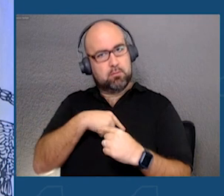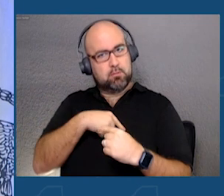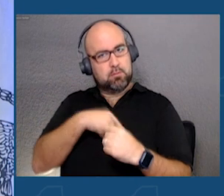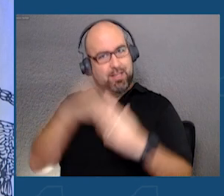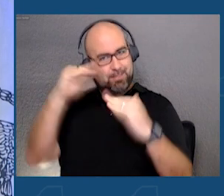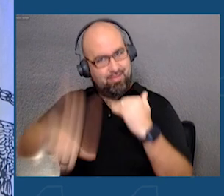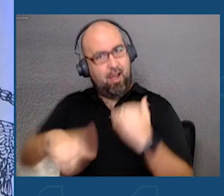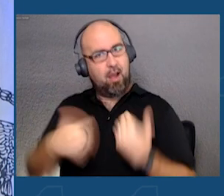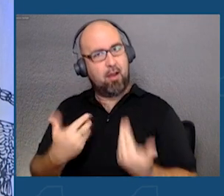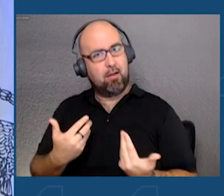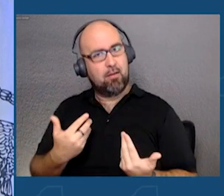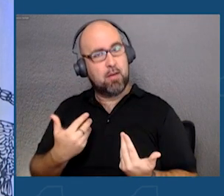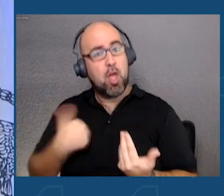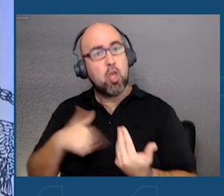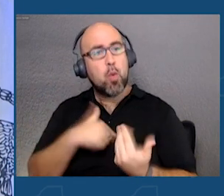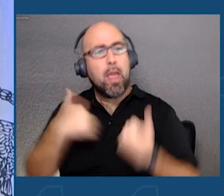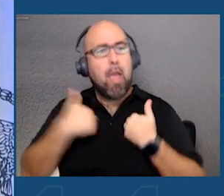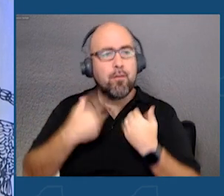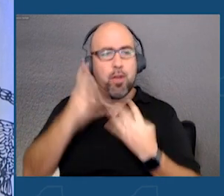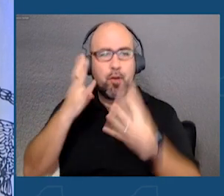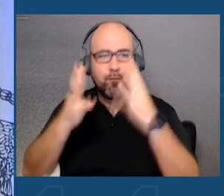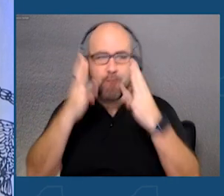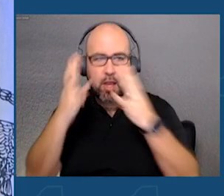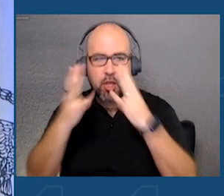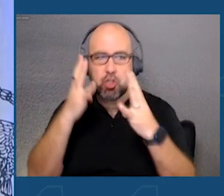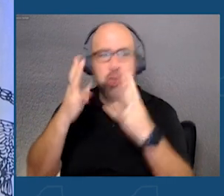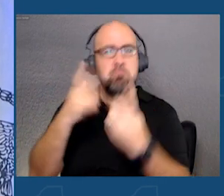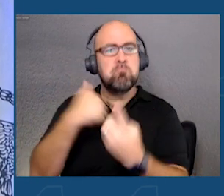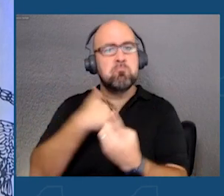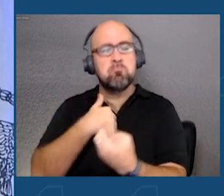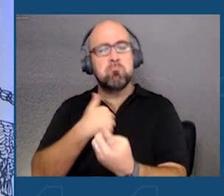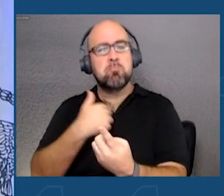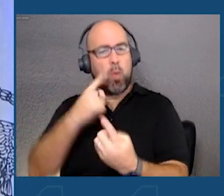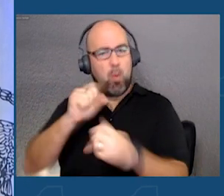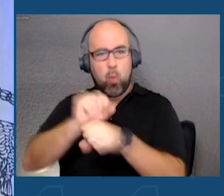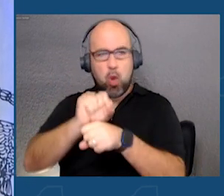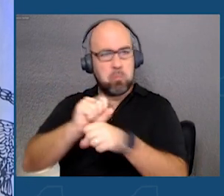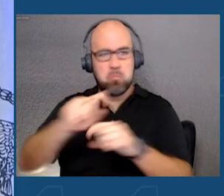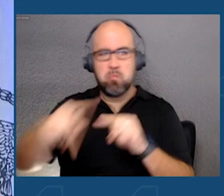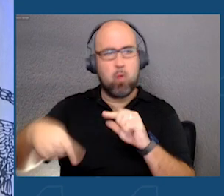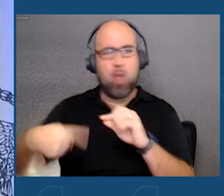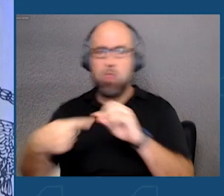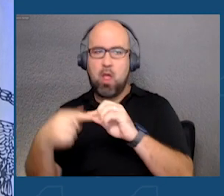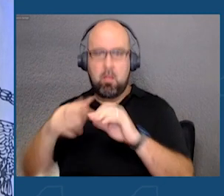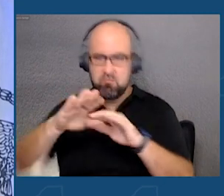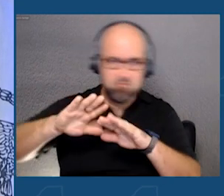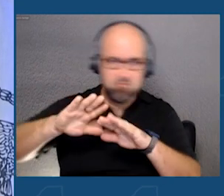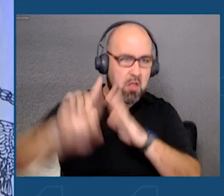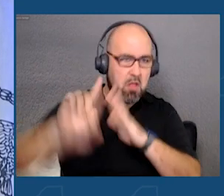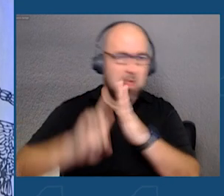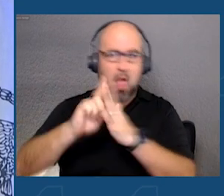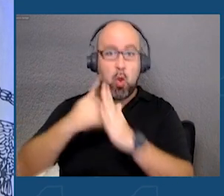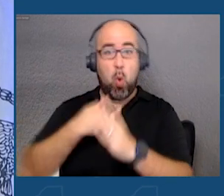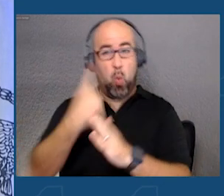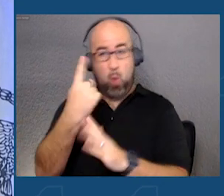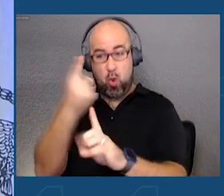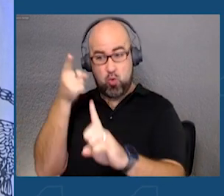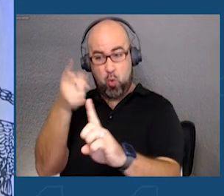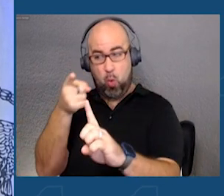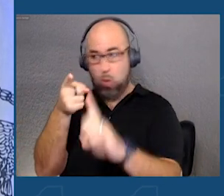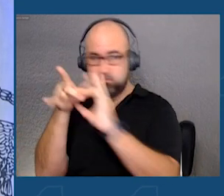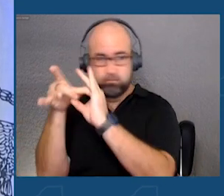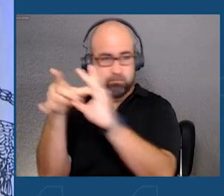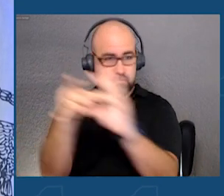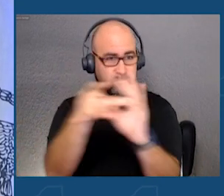biggest problems. Over the past 5 months, they worked around the clock, worked so hard. One goal, a coordinated, joint